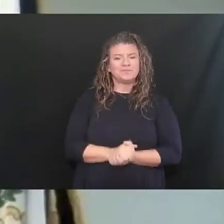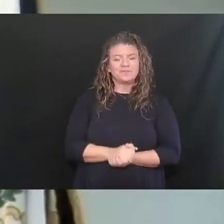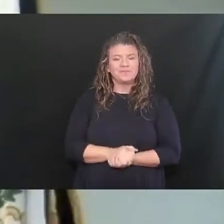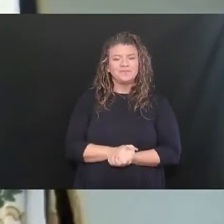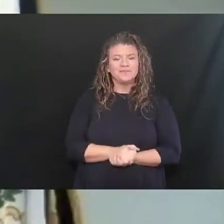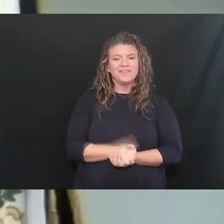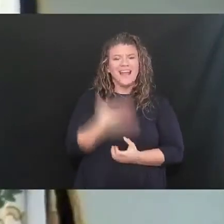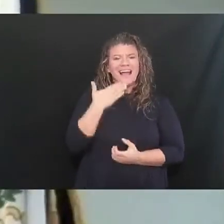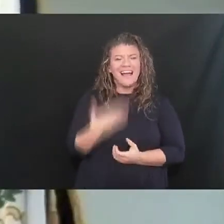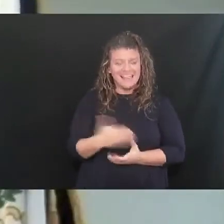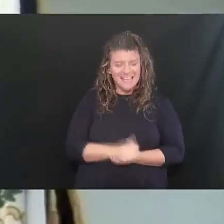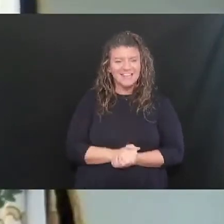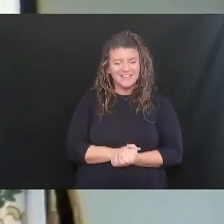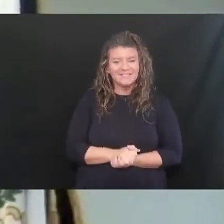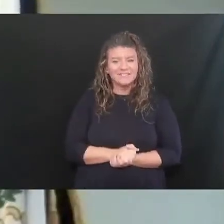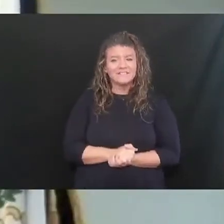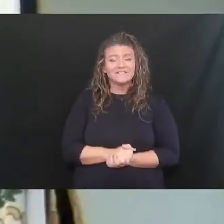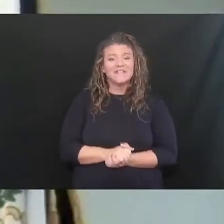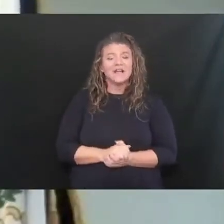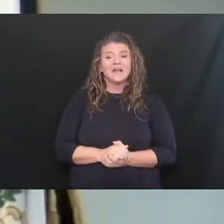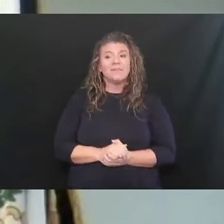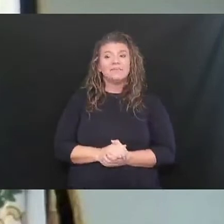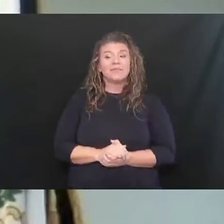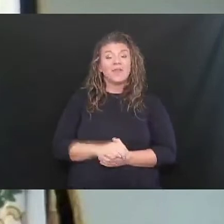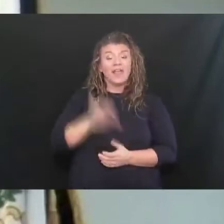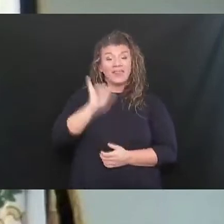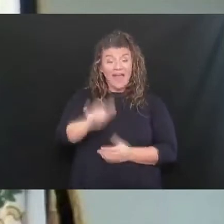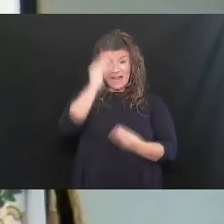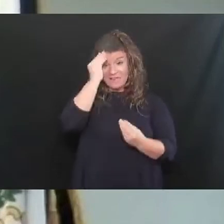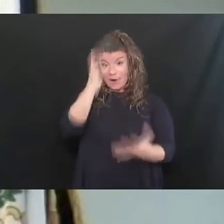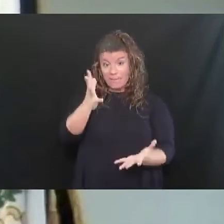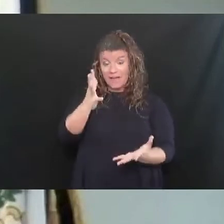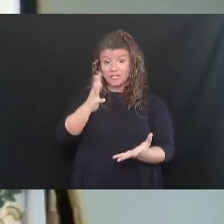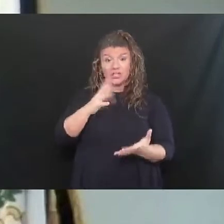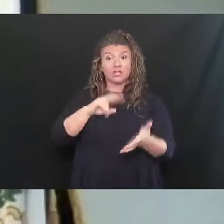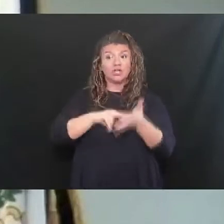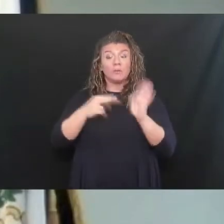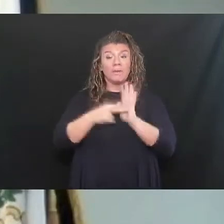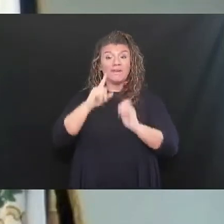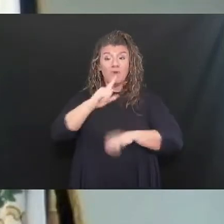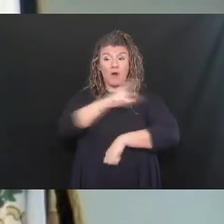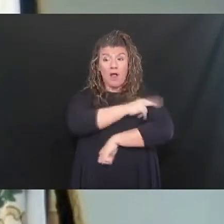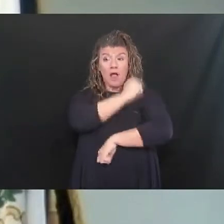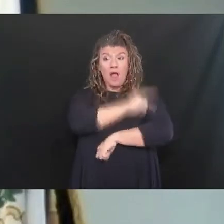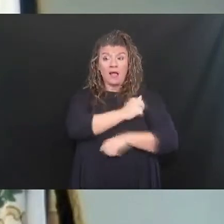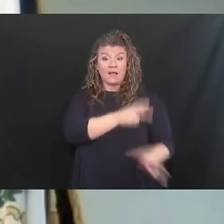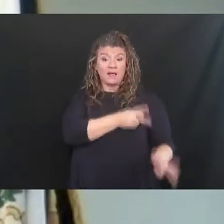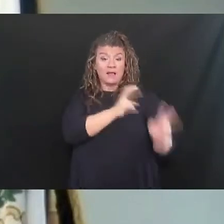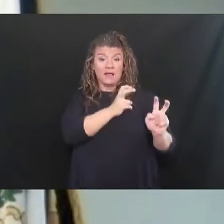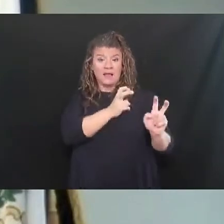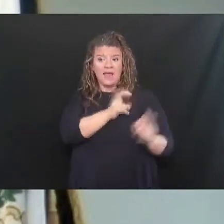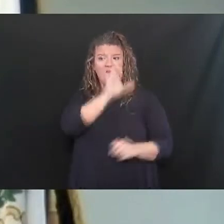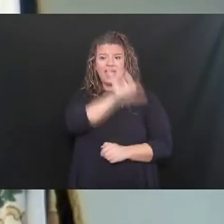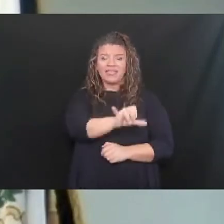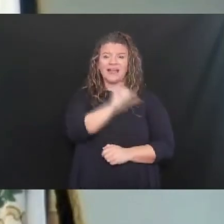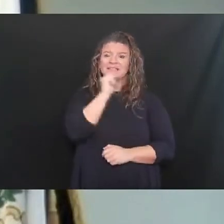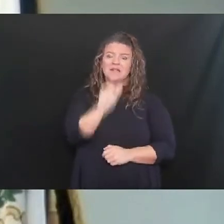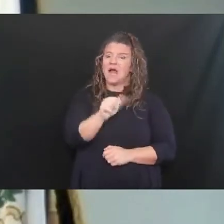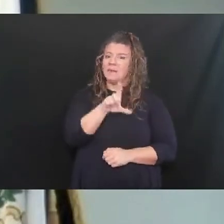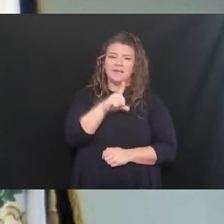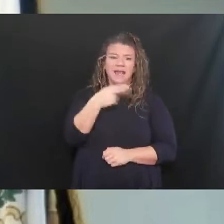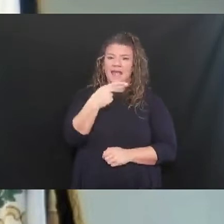Hi, Tori. The data you're referring to in terms of hospitalization is actually not at DHHR, but it